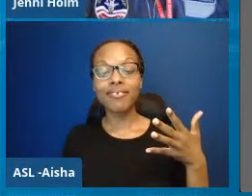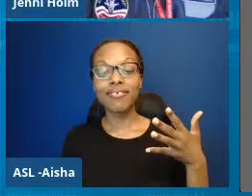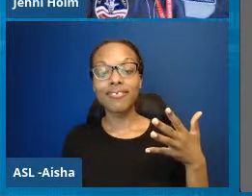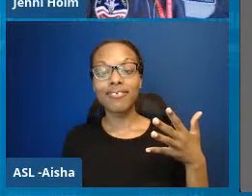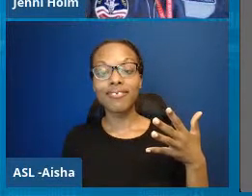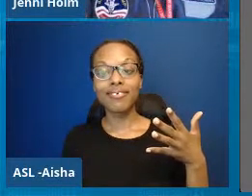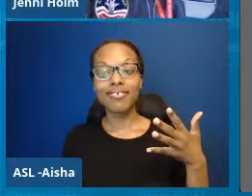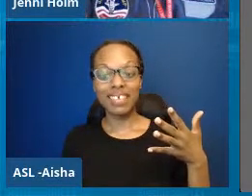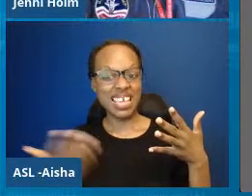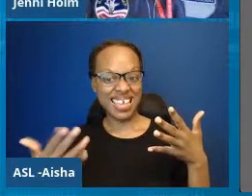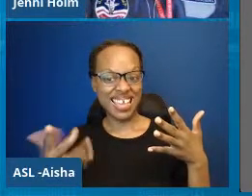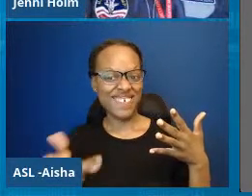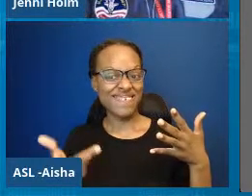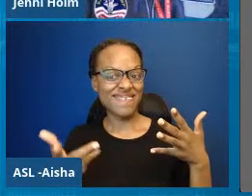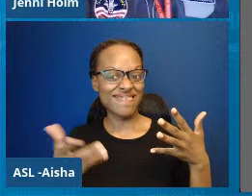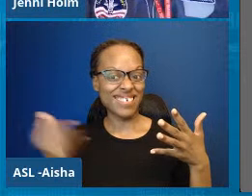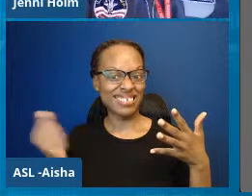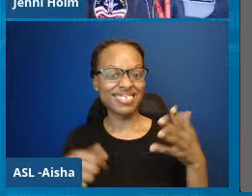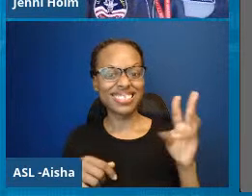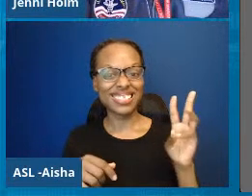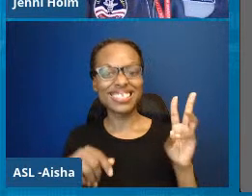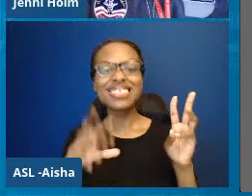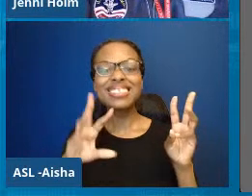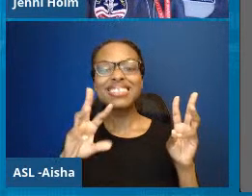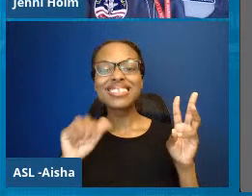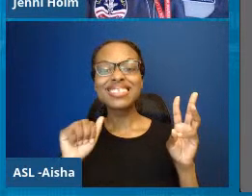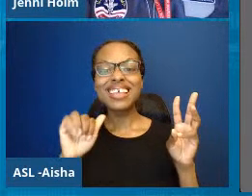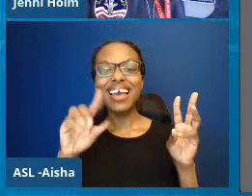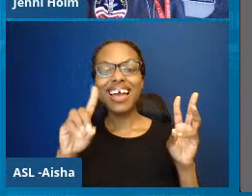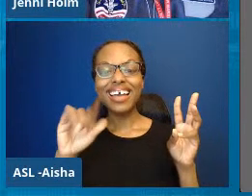I'm making you write fast. Give me an adjective.